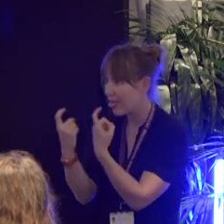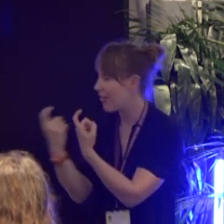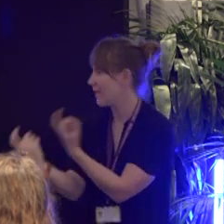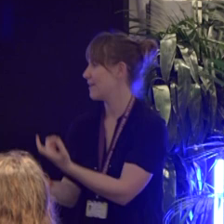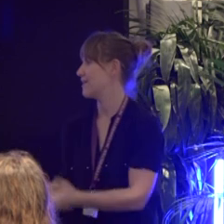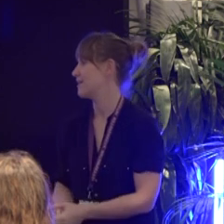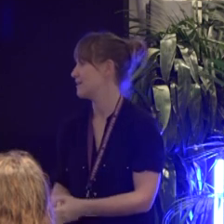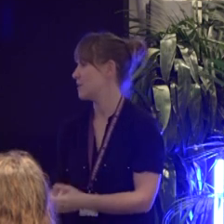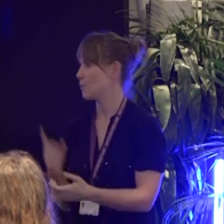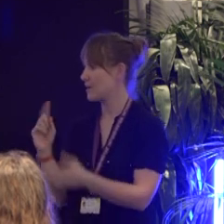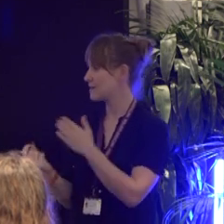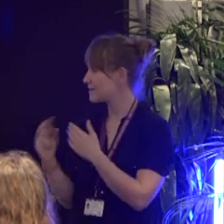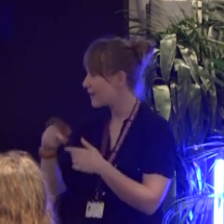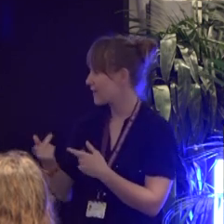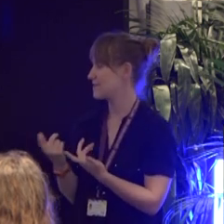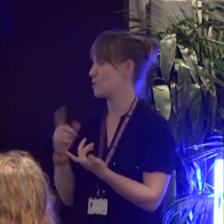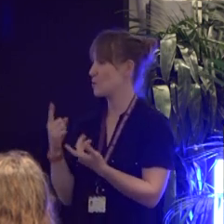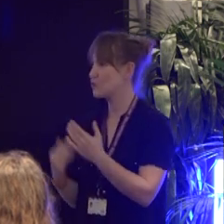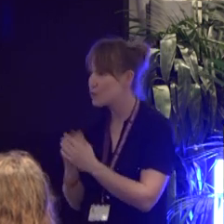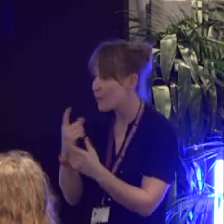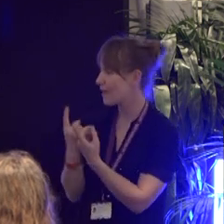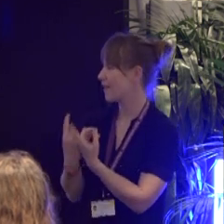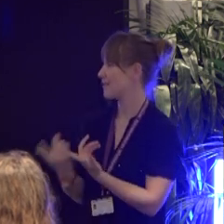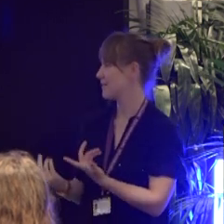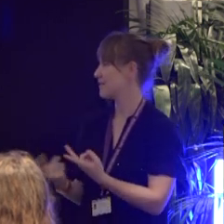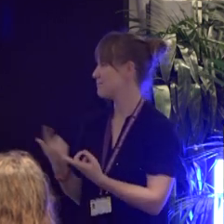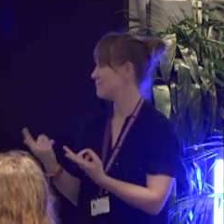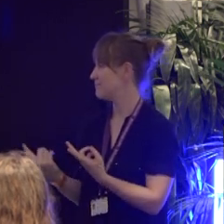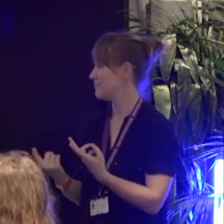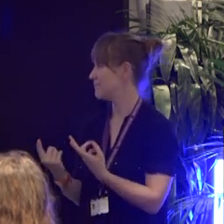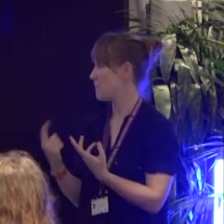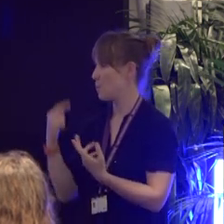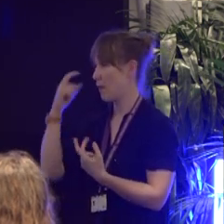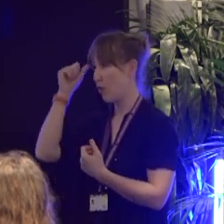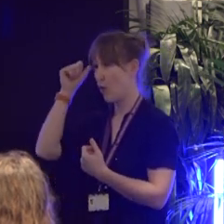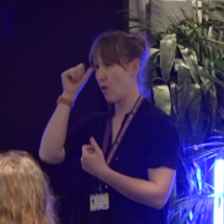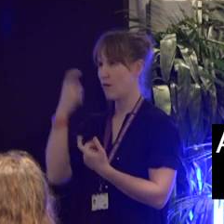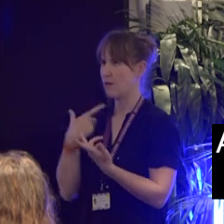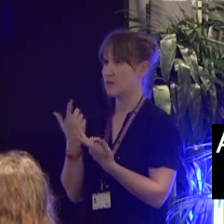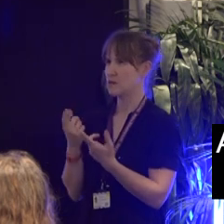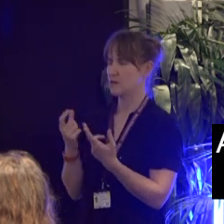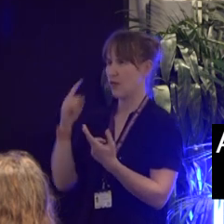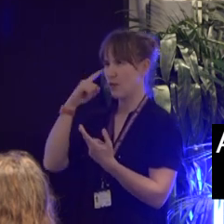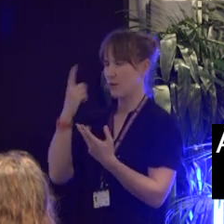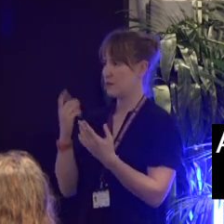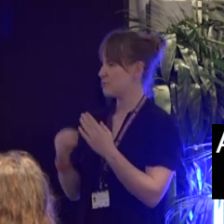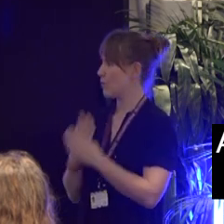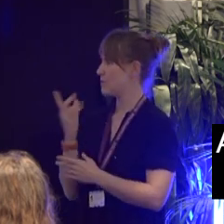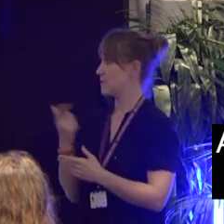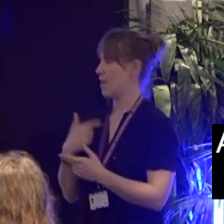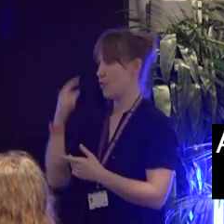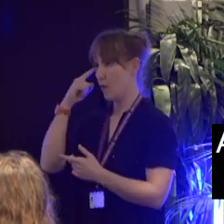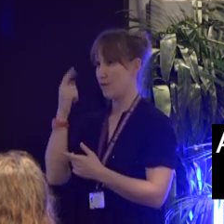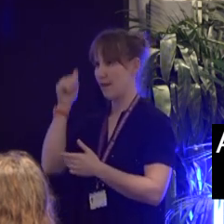extent? It's what's next, what's the new thing? And I think when I thought of novelty, I thought of it as an experience. And if I had to do that